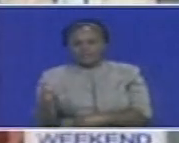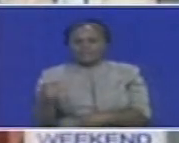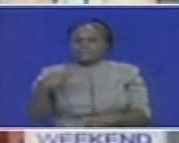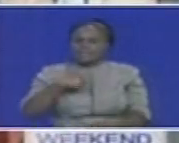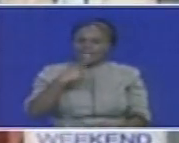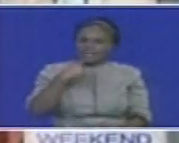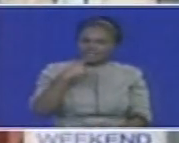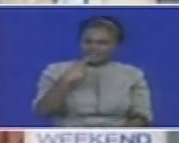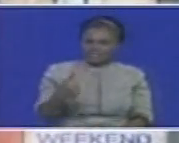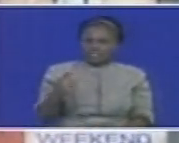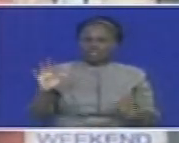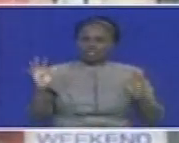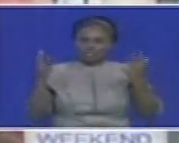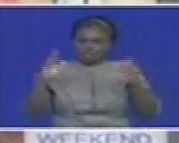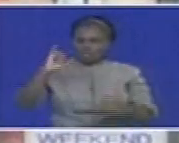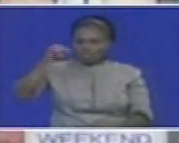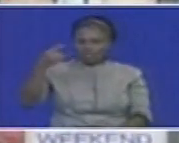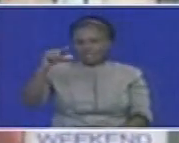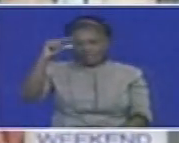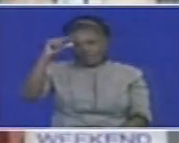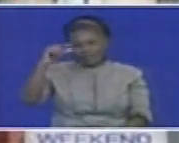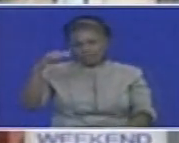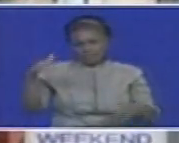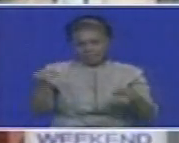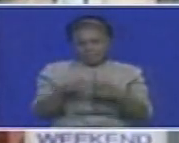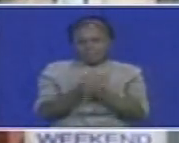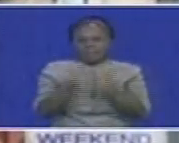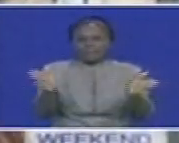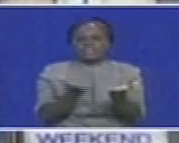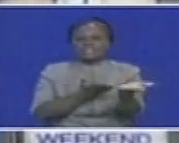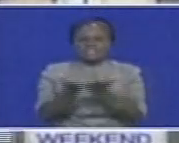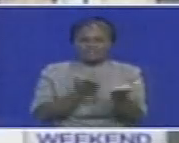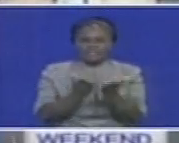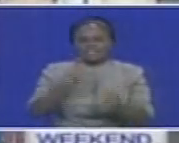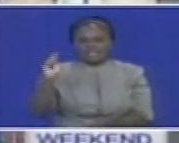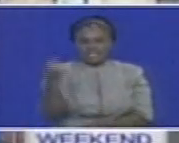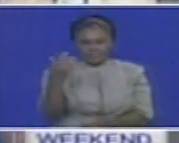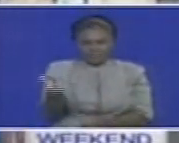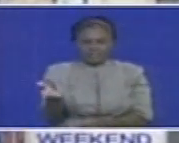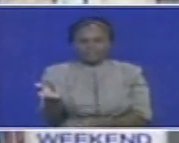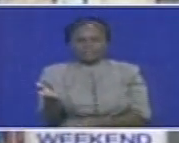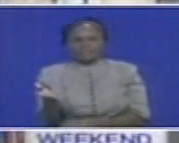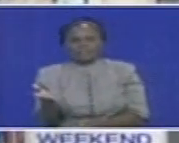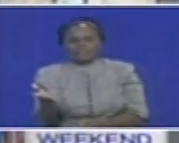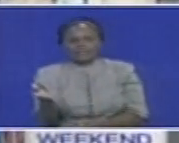tell the Jubilee Public Service, the public service in Kenya.